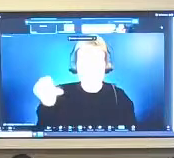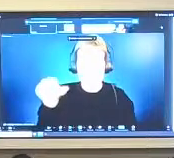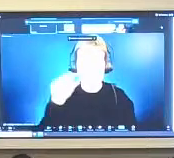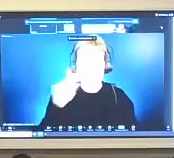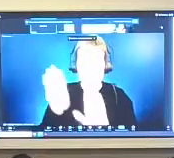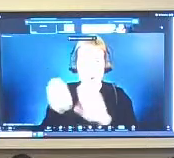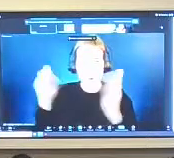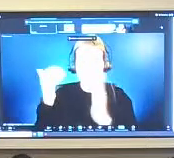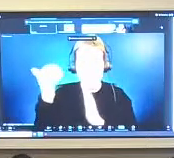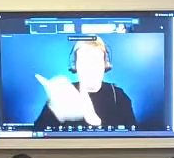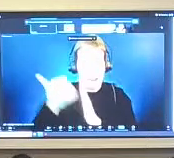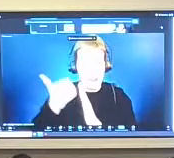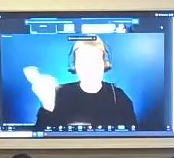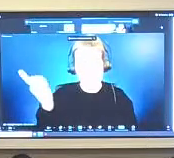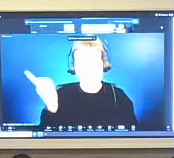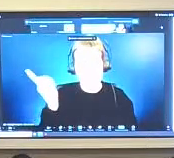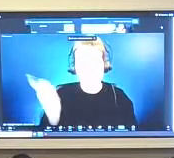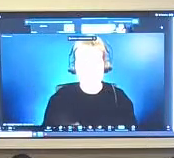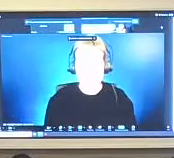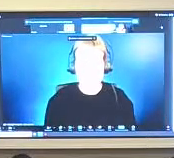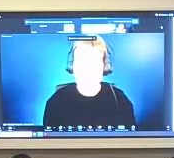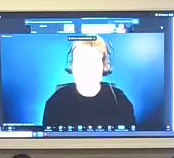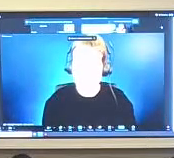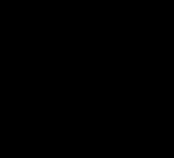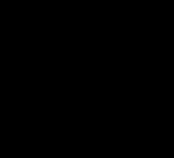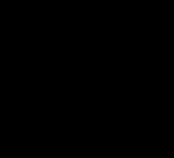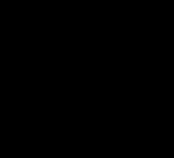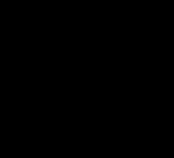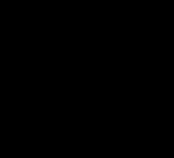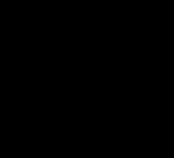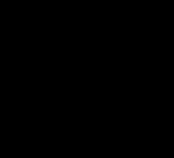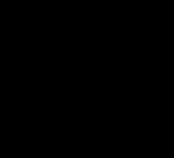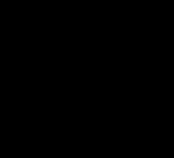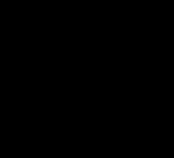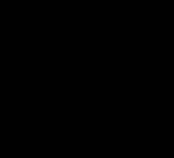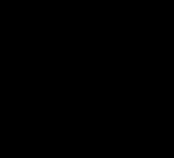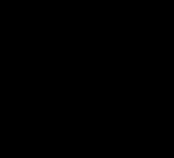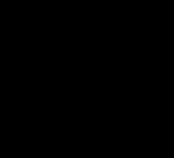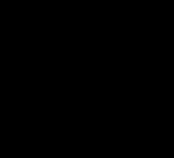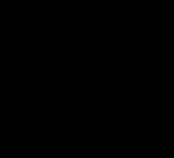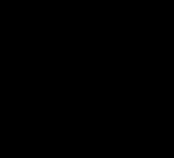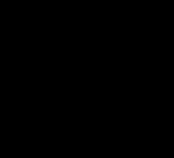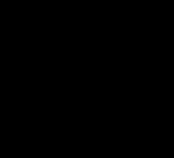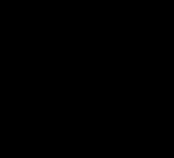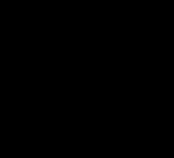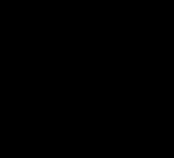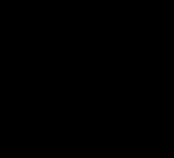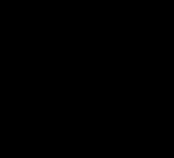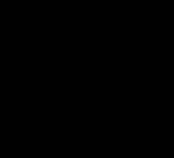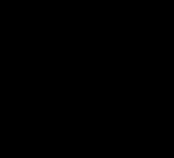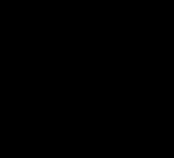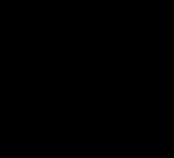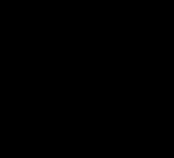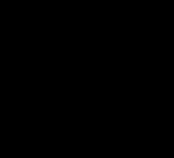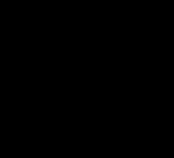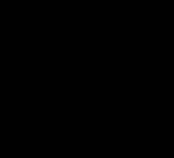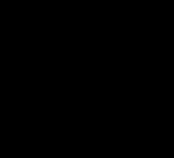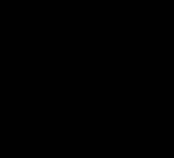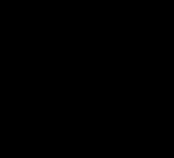to. Sorry, you're out of luck on that one. there are 2 separate buttons to get in, though.